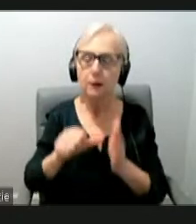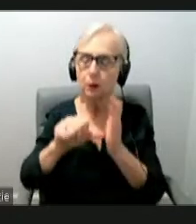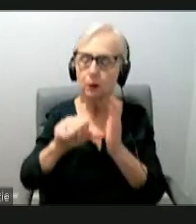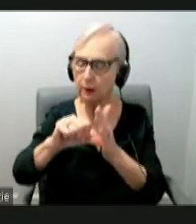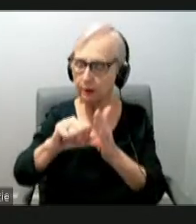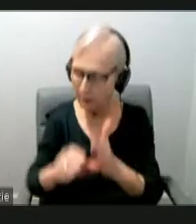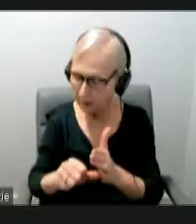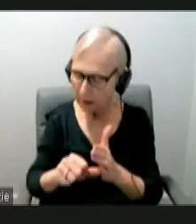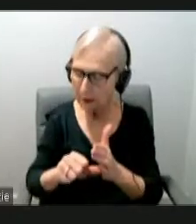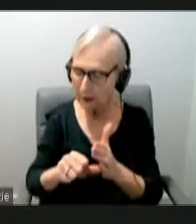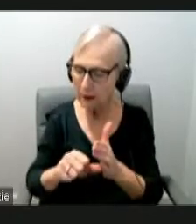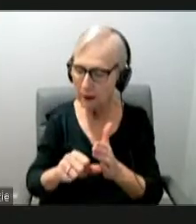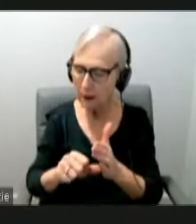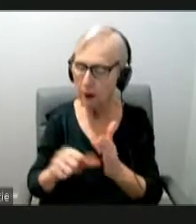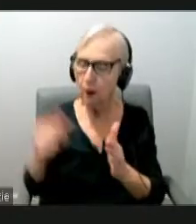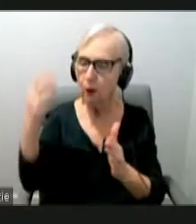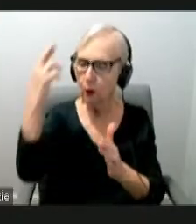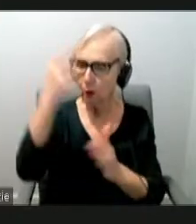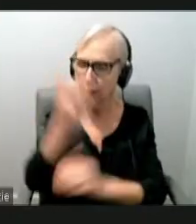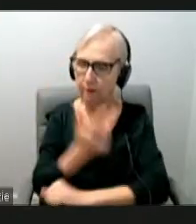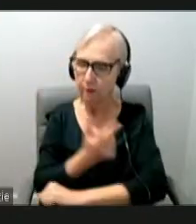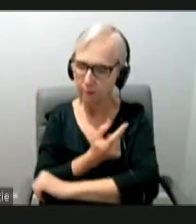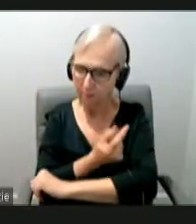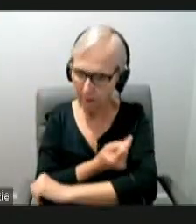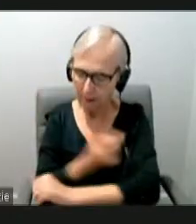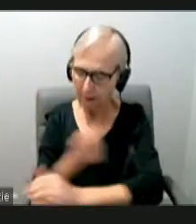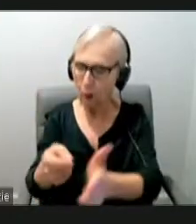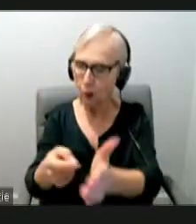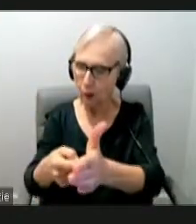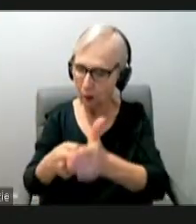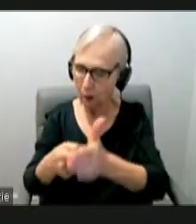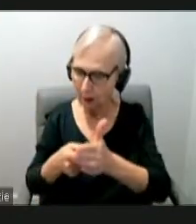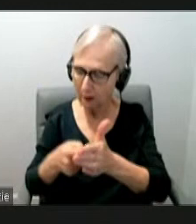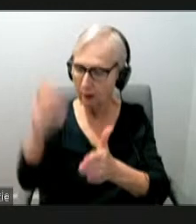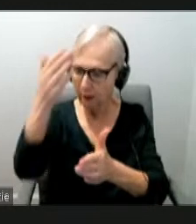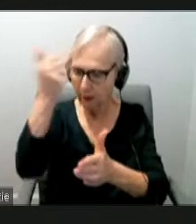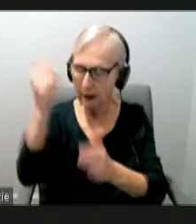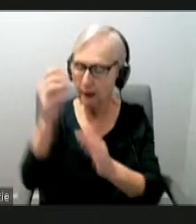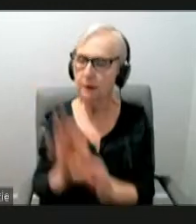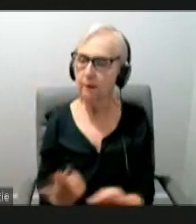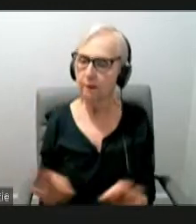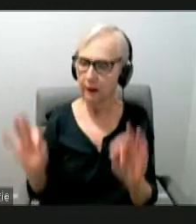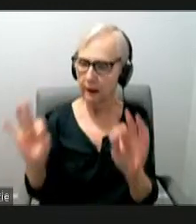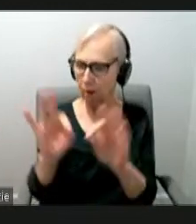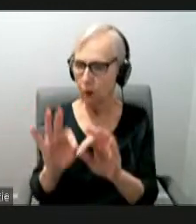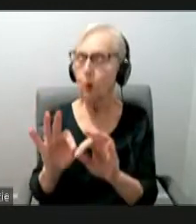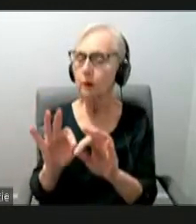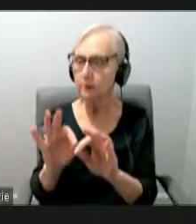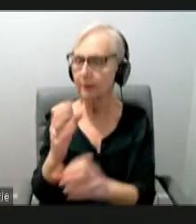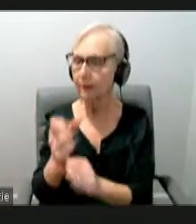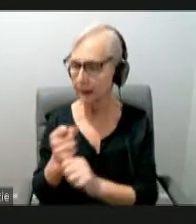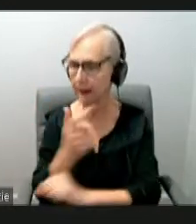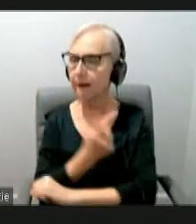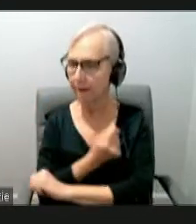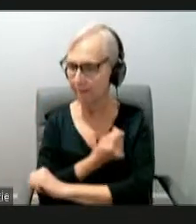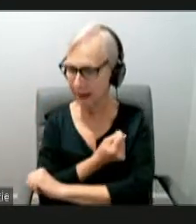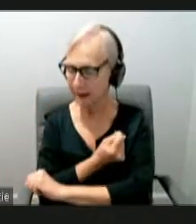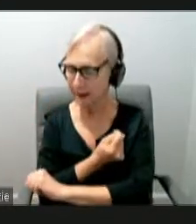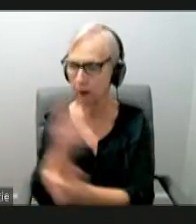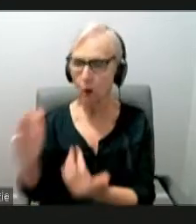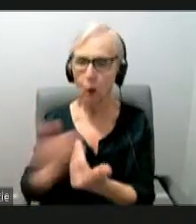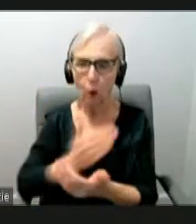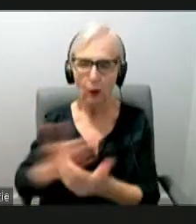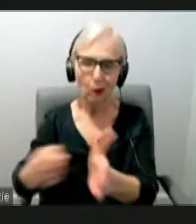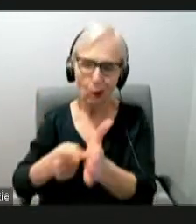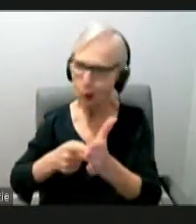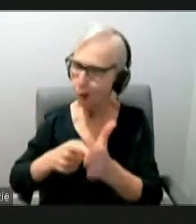that the reason vaccine mandates are going into place is because of the importance of getting this vaccine. And so whether you're mandated